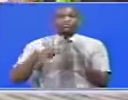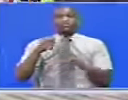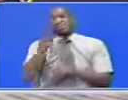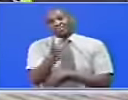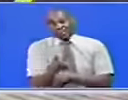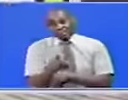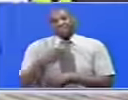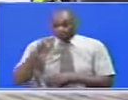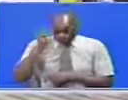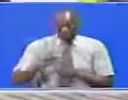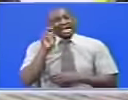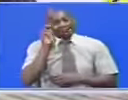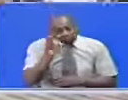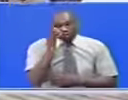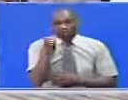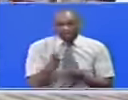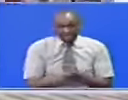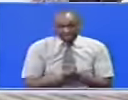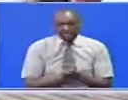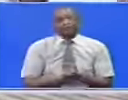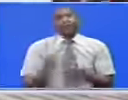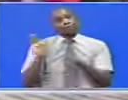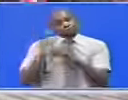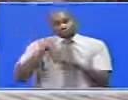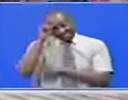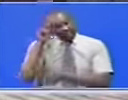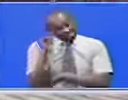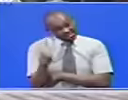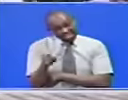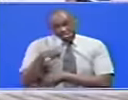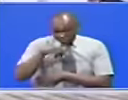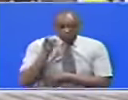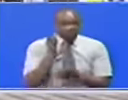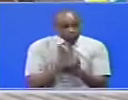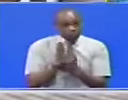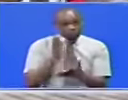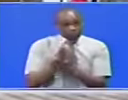we witnessed is that Isaac Ruto, who is the Bomet governor, is really